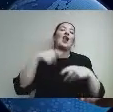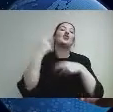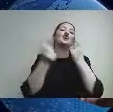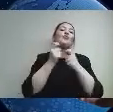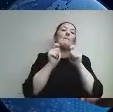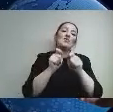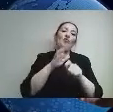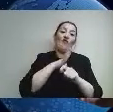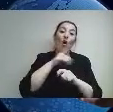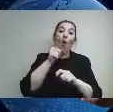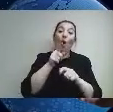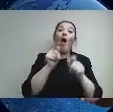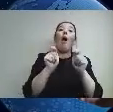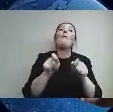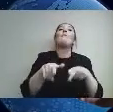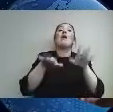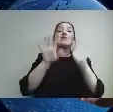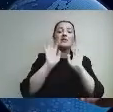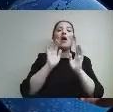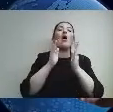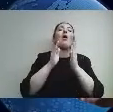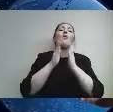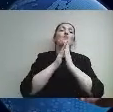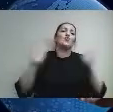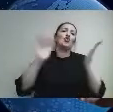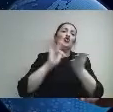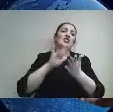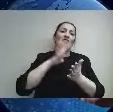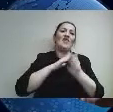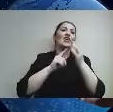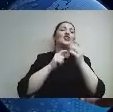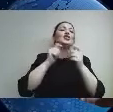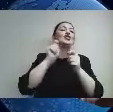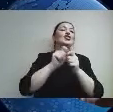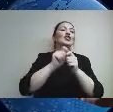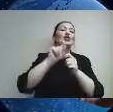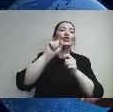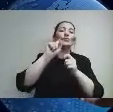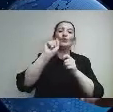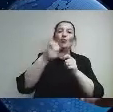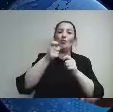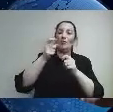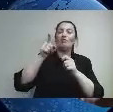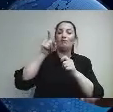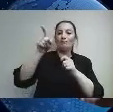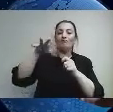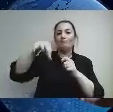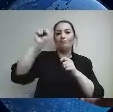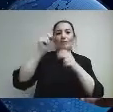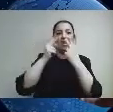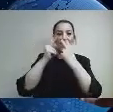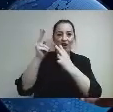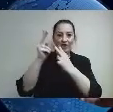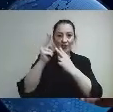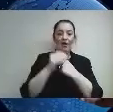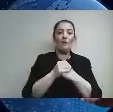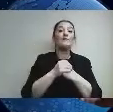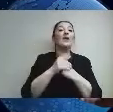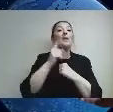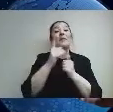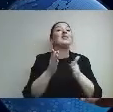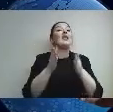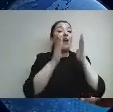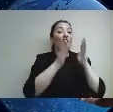don't deliver on that criterion, the employment agency has very strict